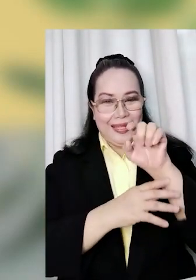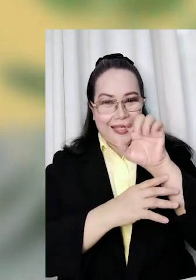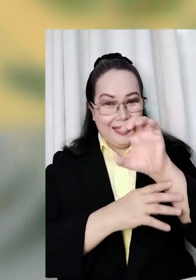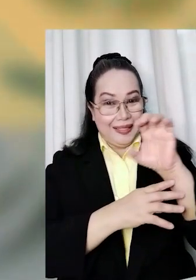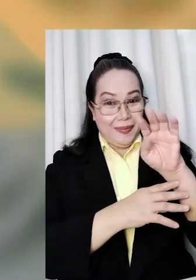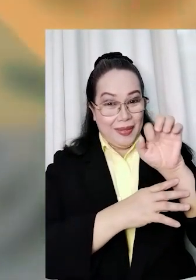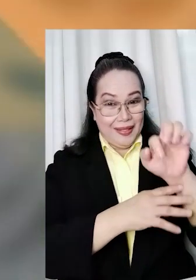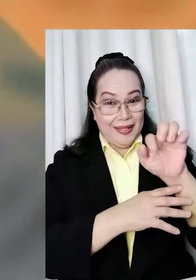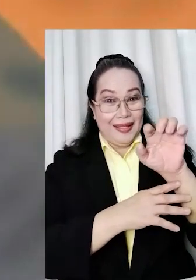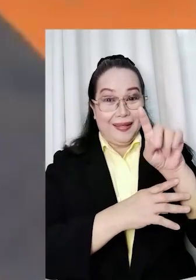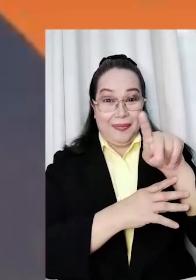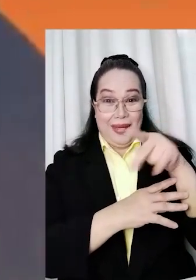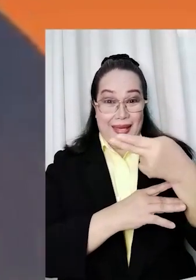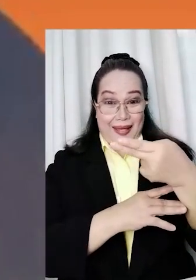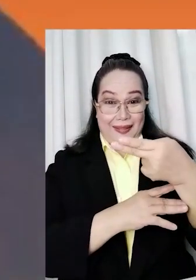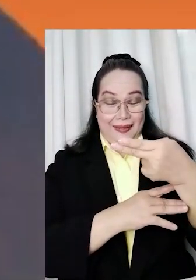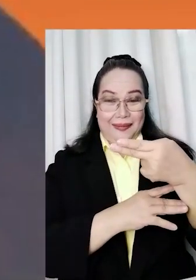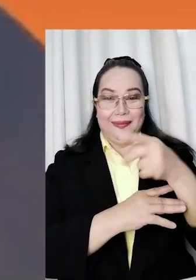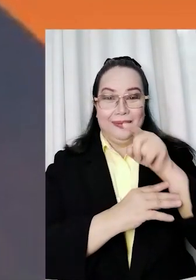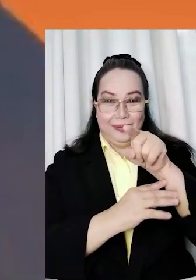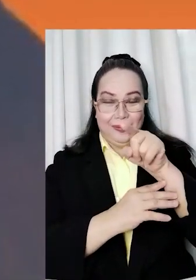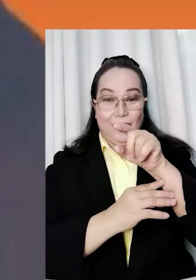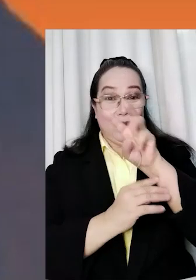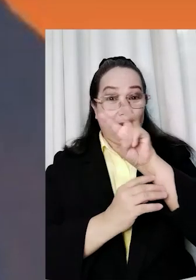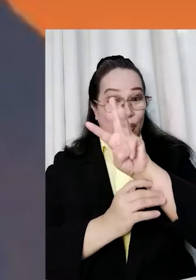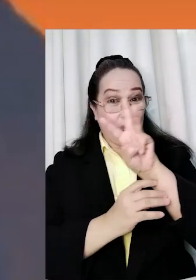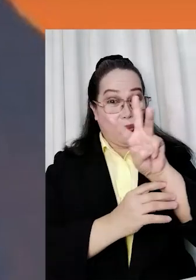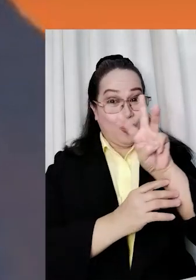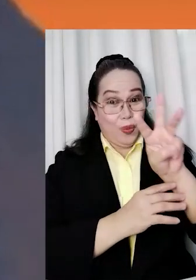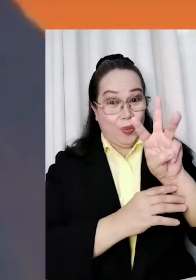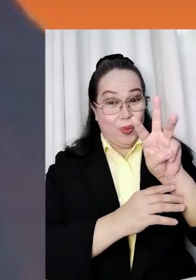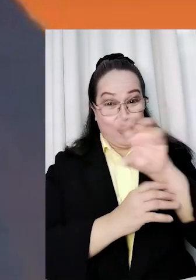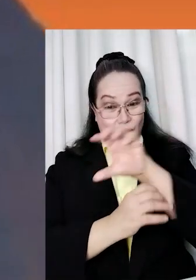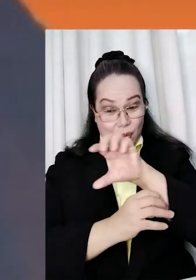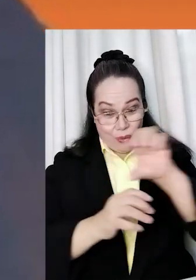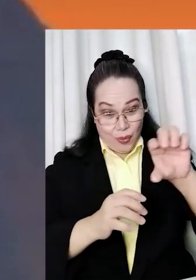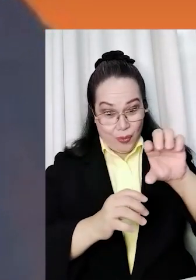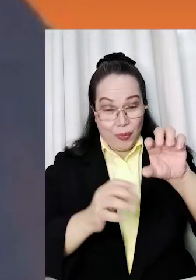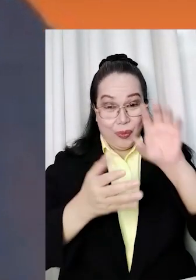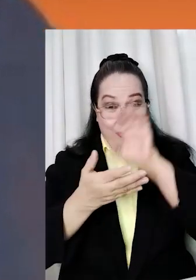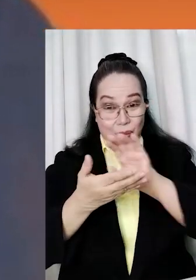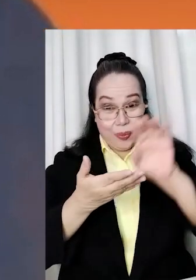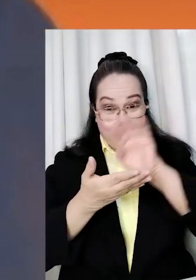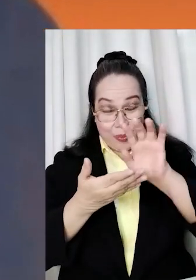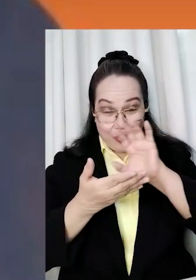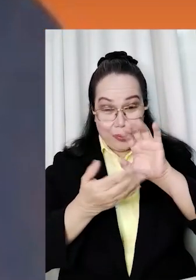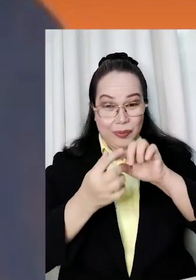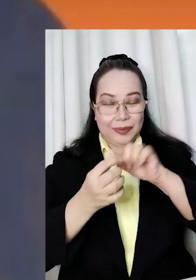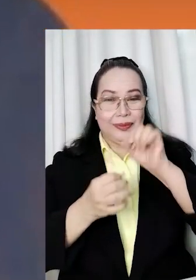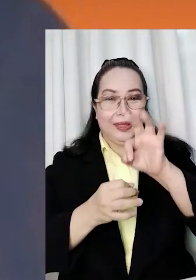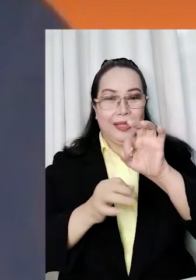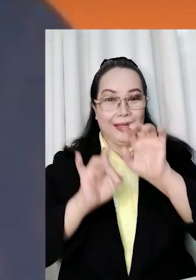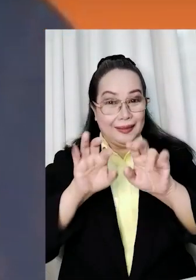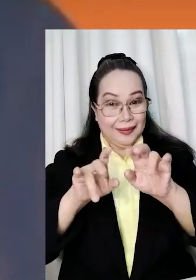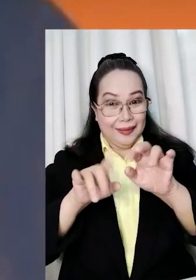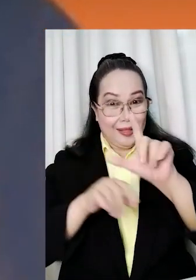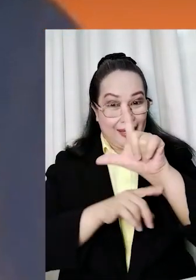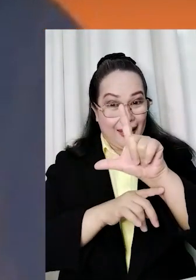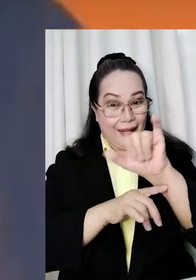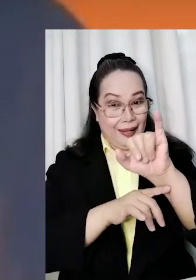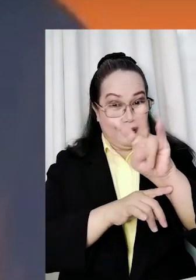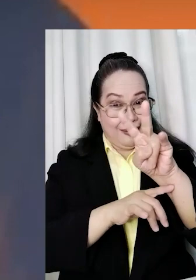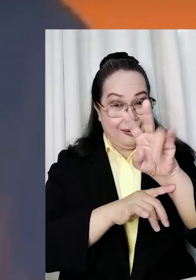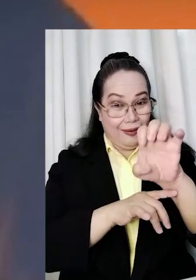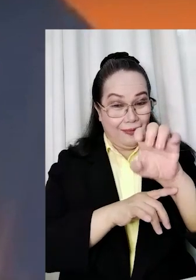live.ccbc.ph. You only need to go to a web browser through your phone or desktop and type in